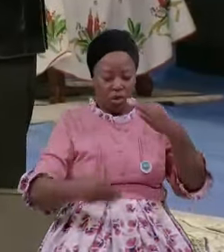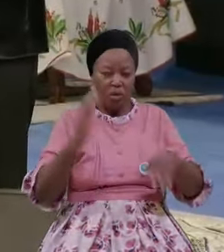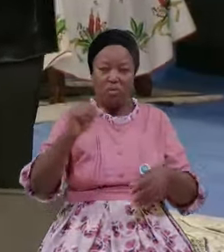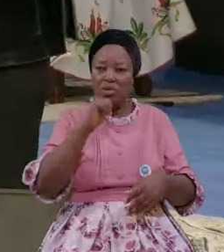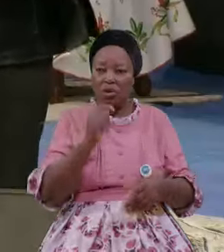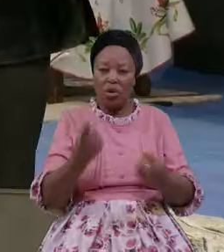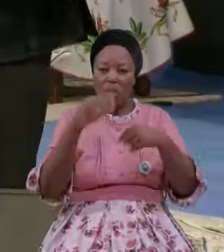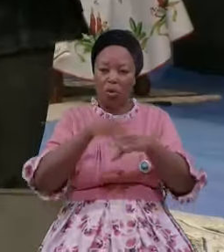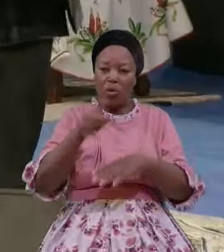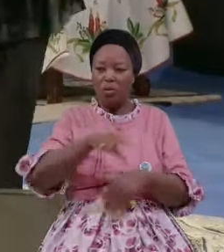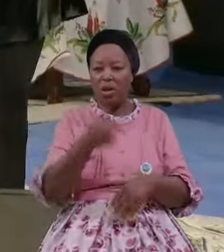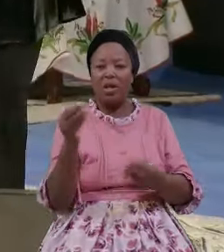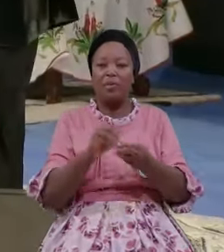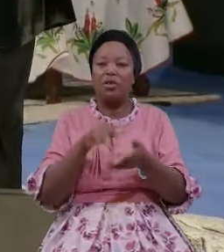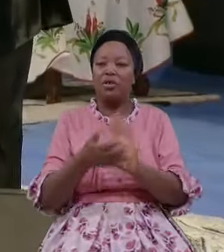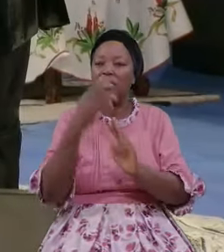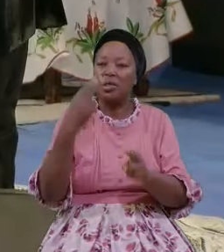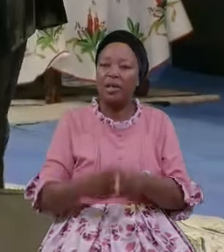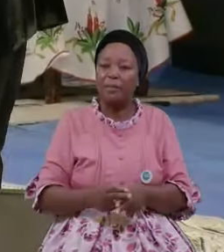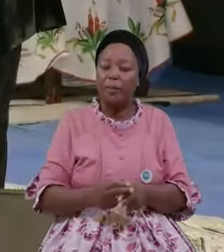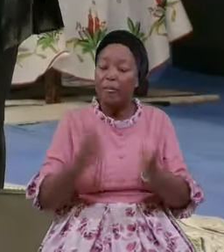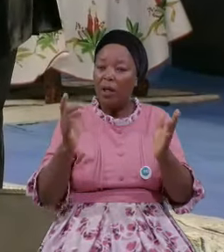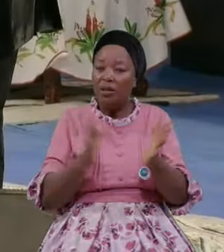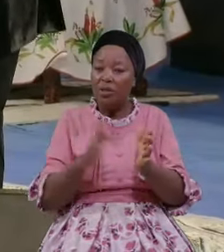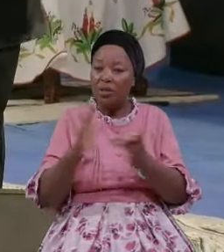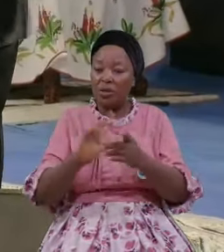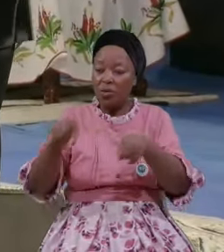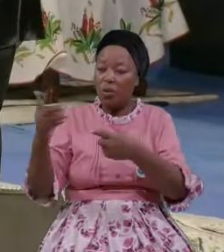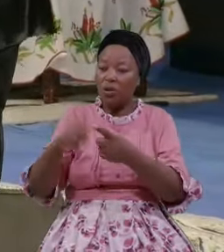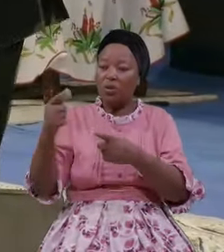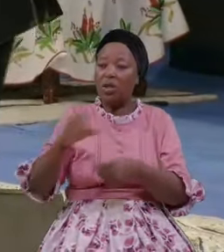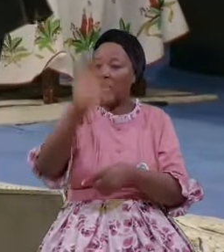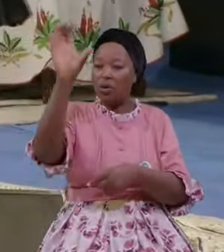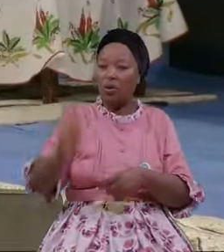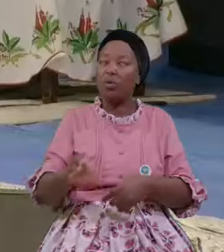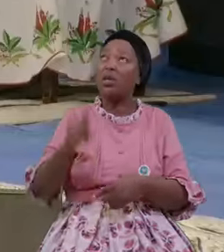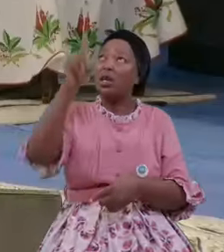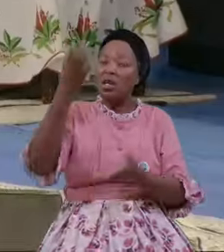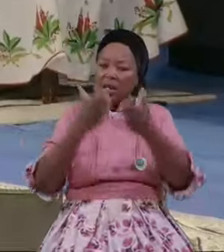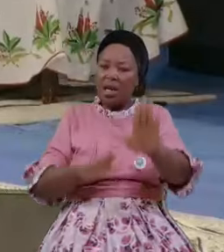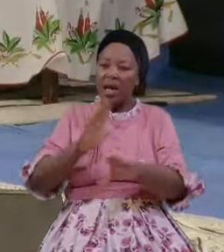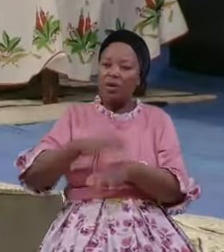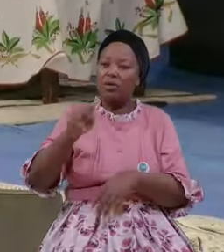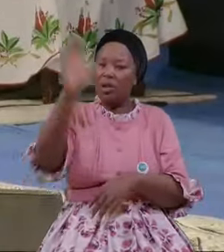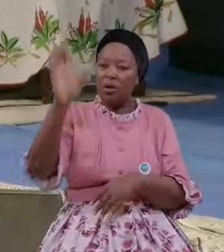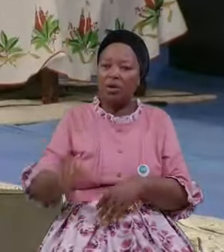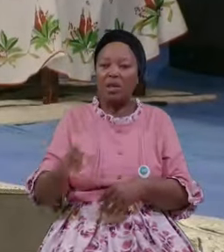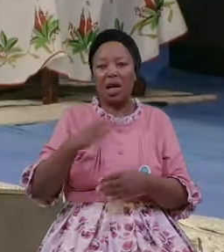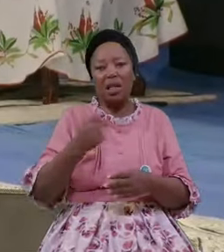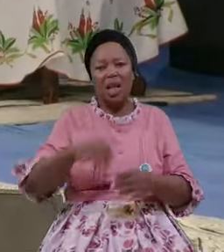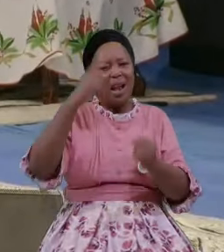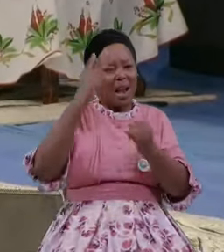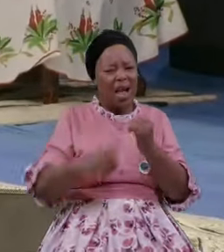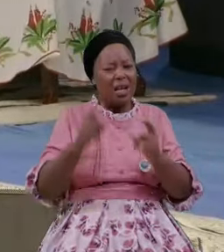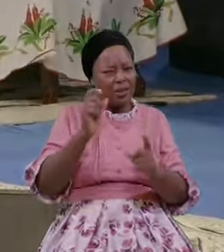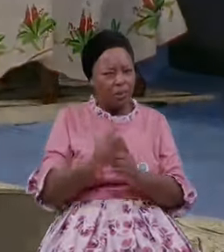anymore. Jesus went to the cross. He died on the cross. And the last word